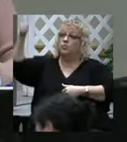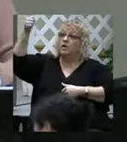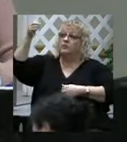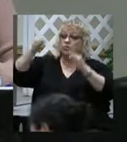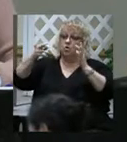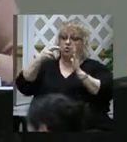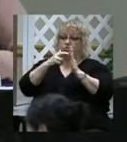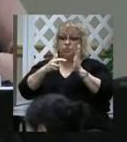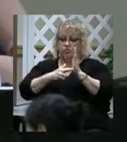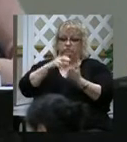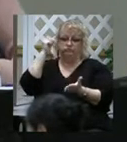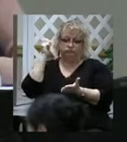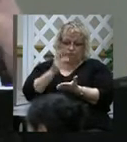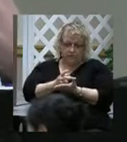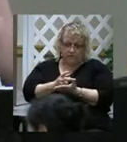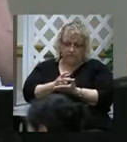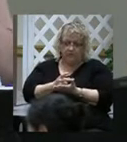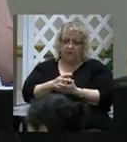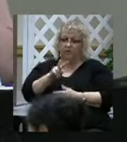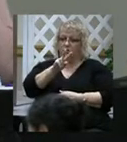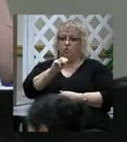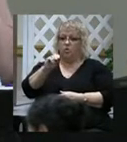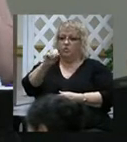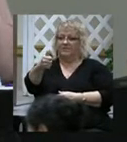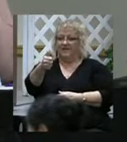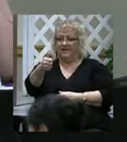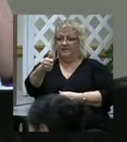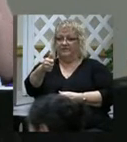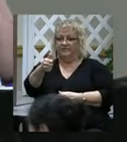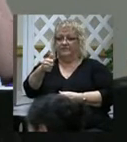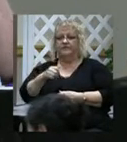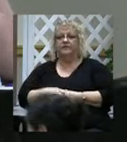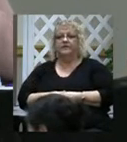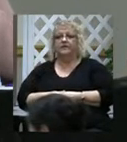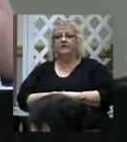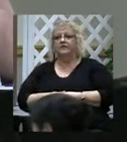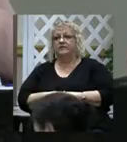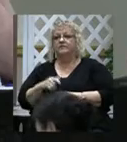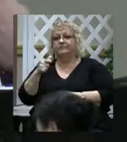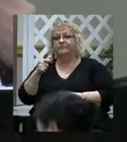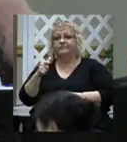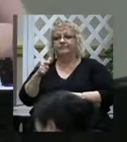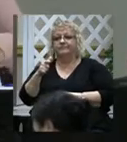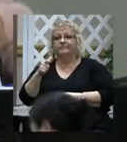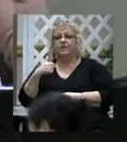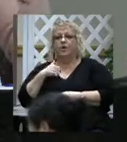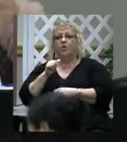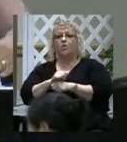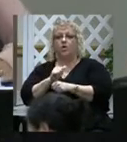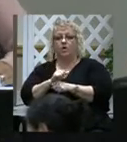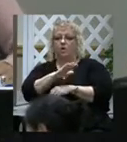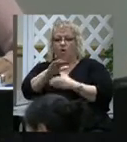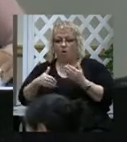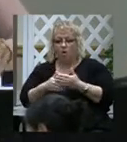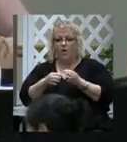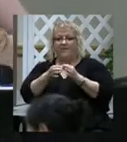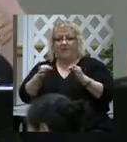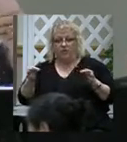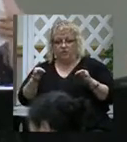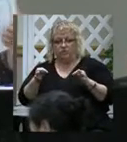were approved in 2010. That's when we incorporated all the language on